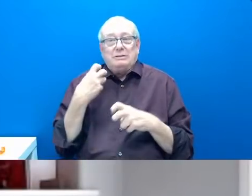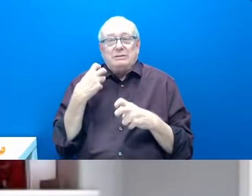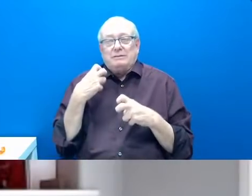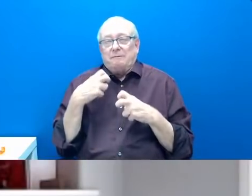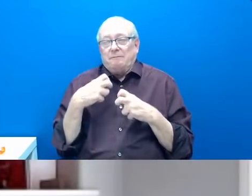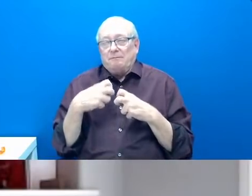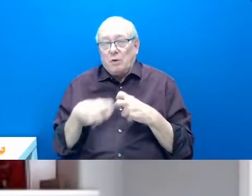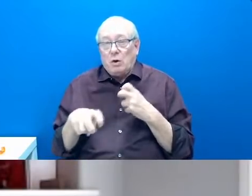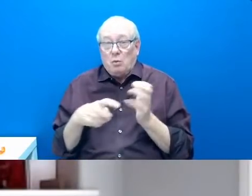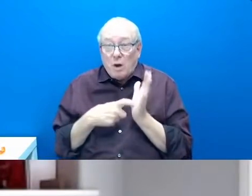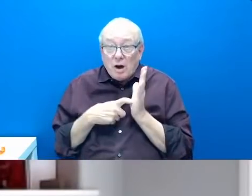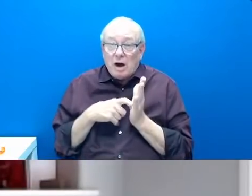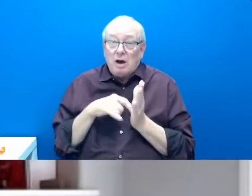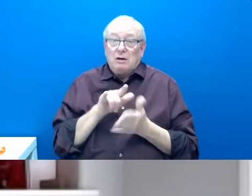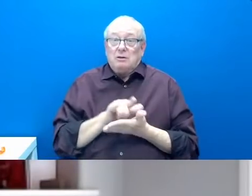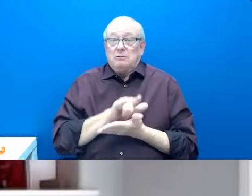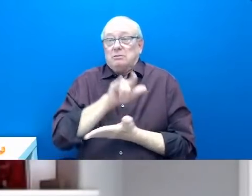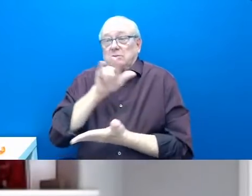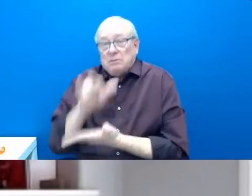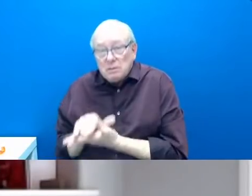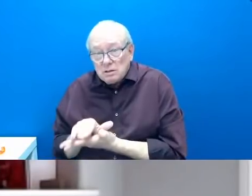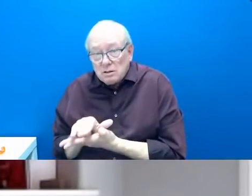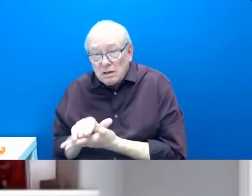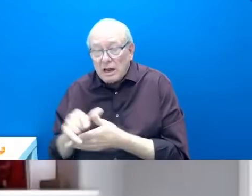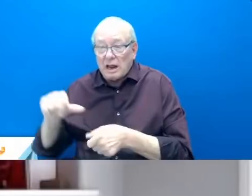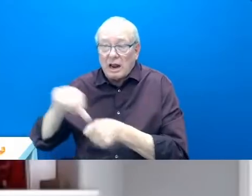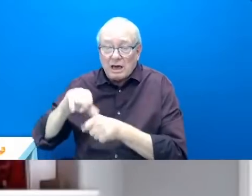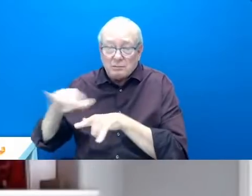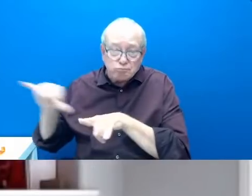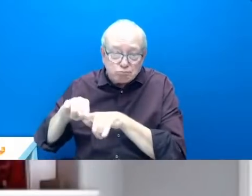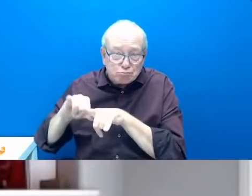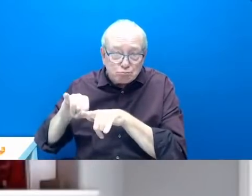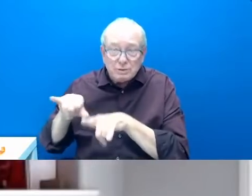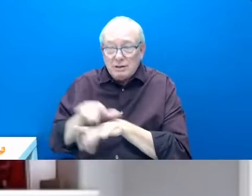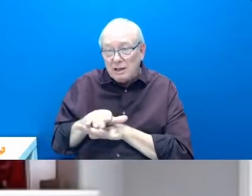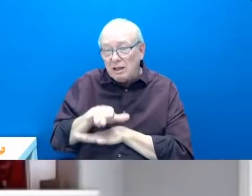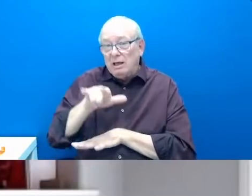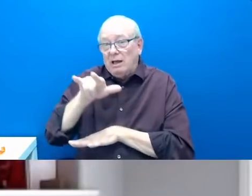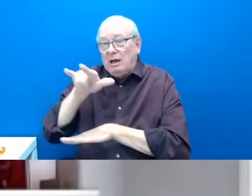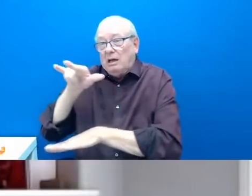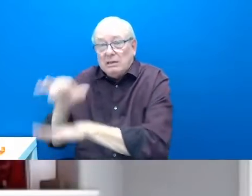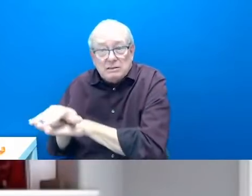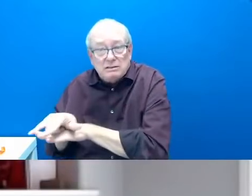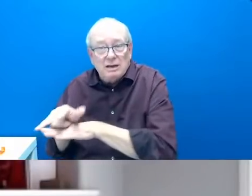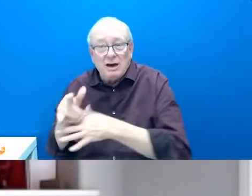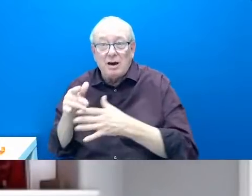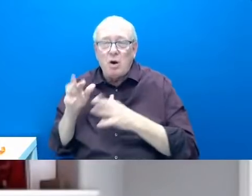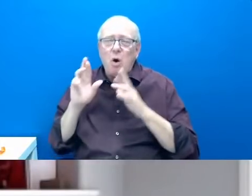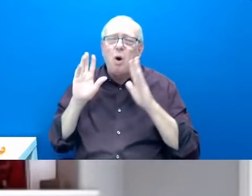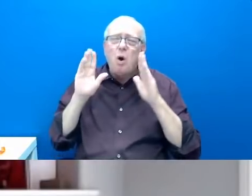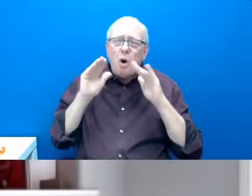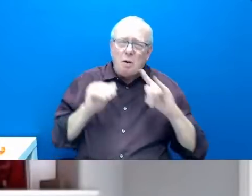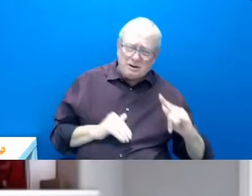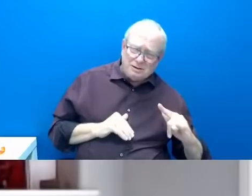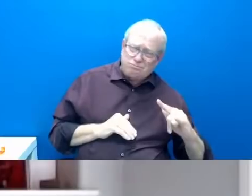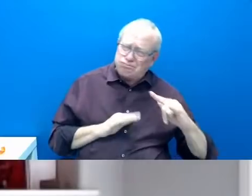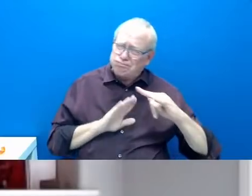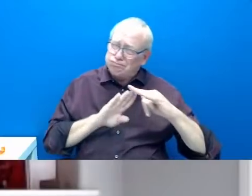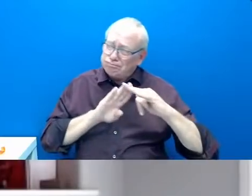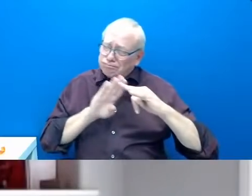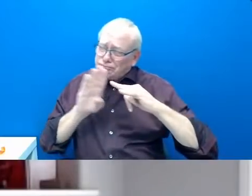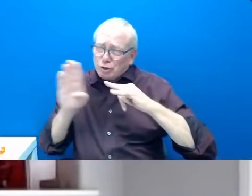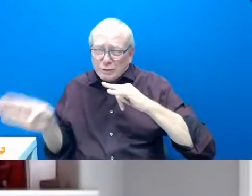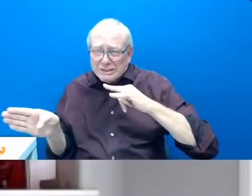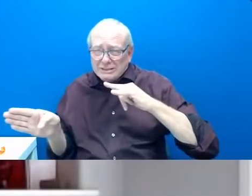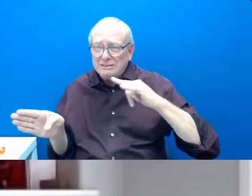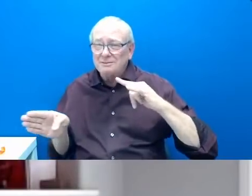that may require stops or refueling and such. Hopefully be a one-trip destination, but it's possible it could be a stop for